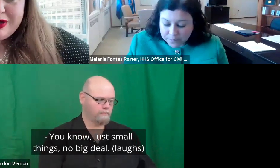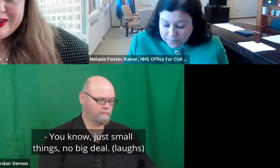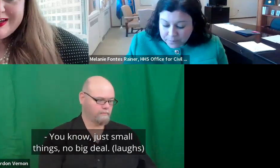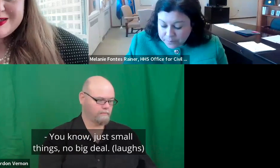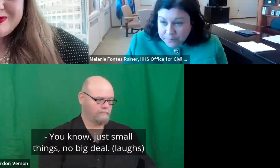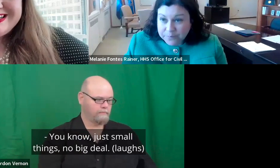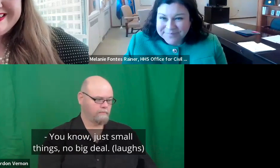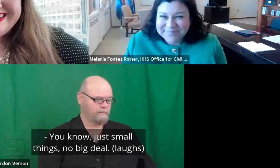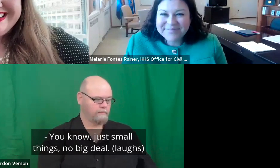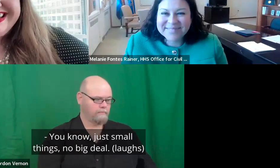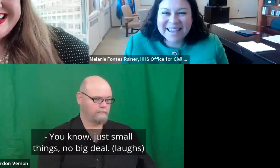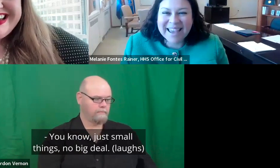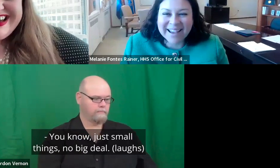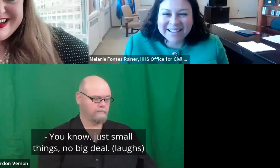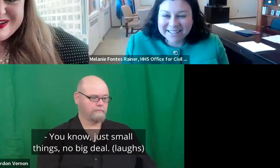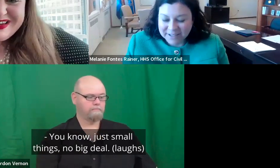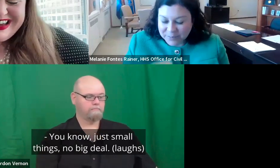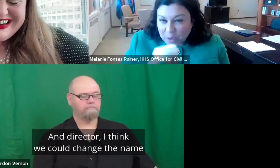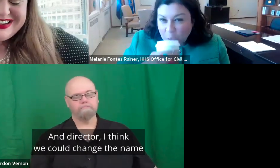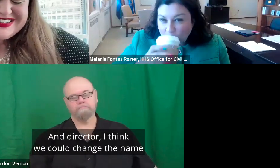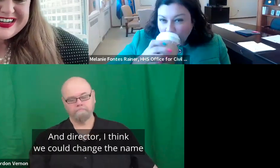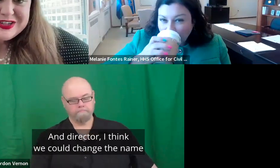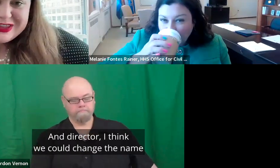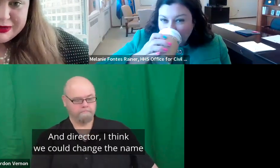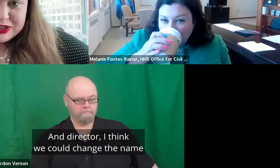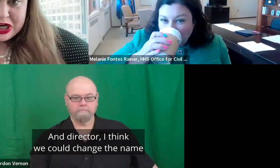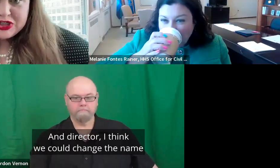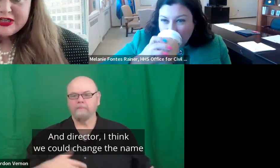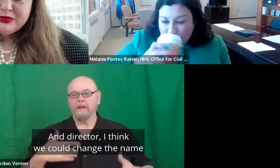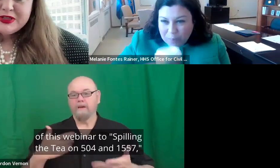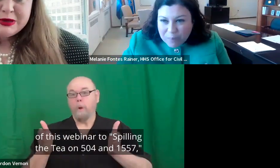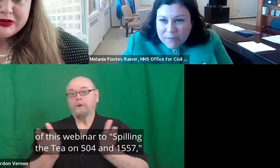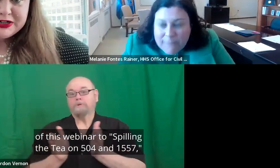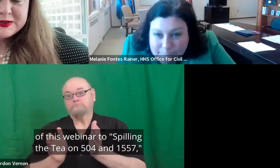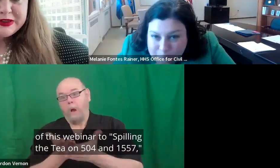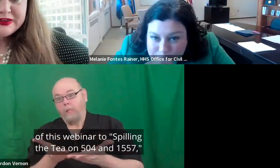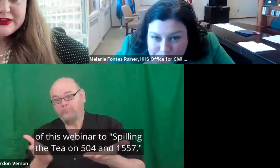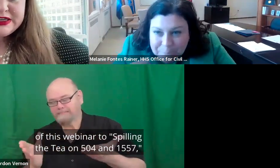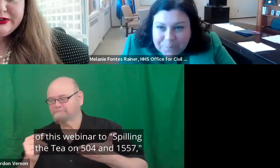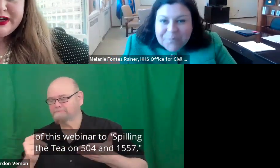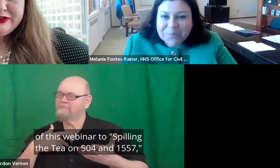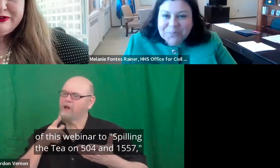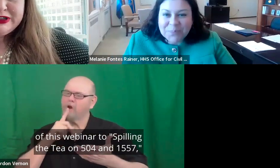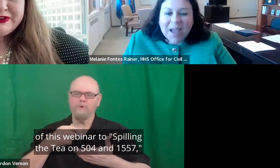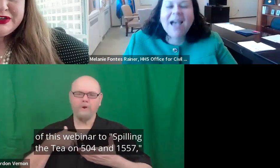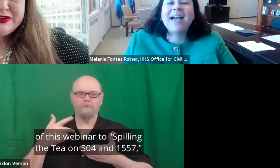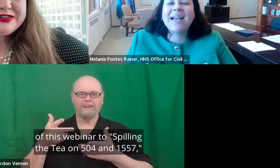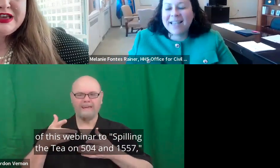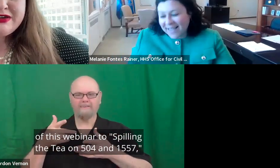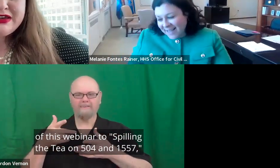Just small things, no big deal. And Director, I think we could change the name of this webinar to Spilling the Tea on